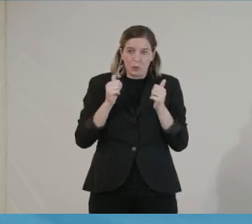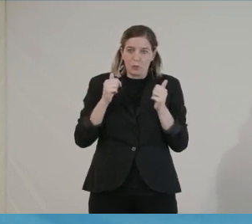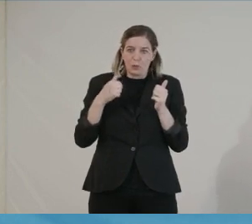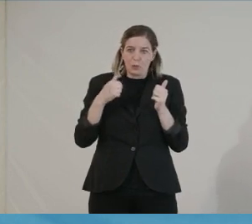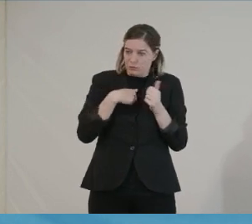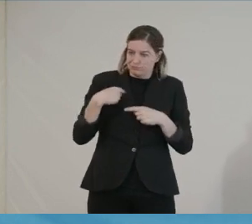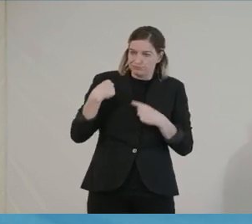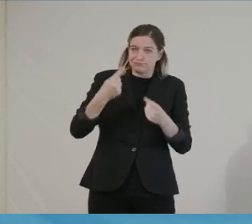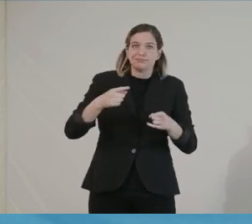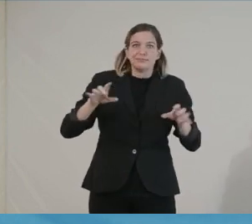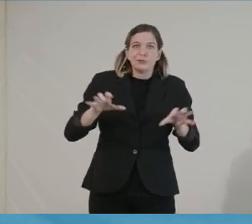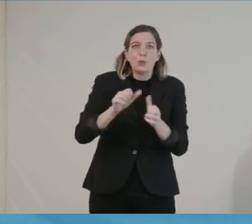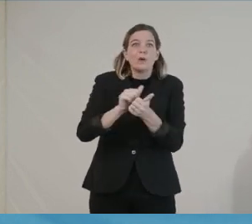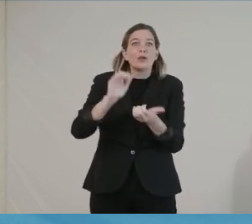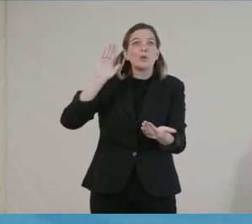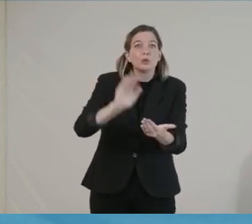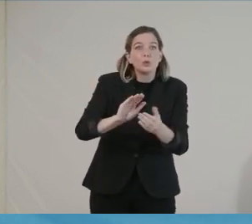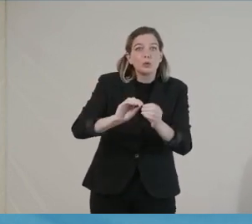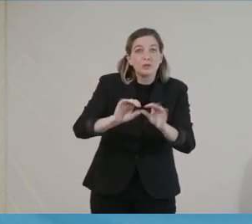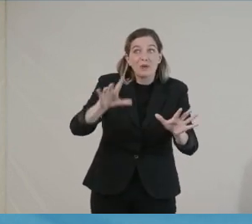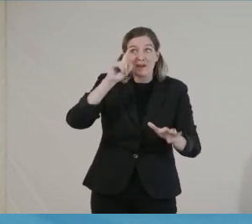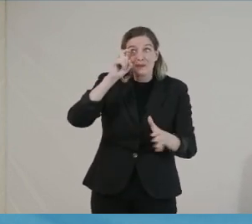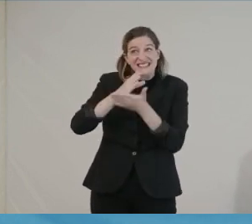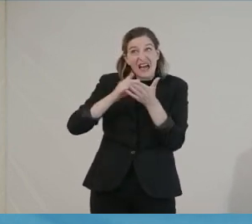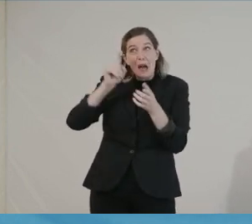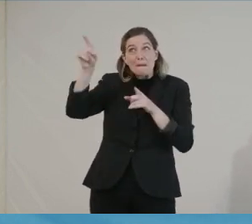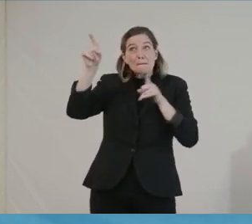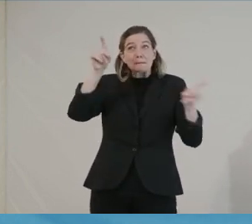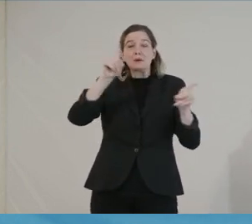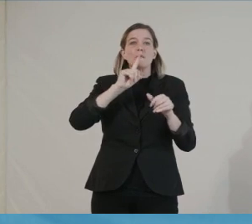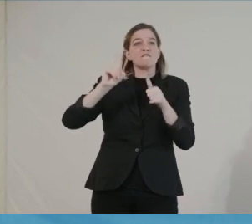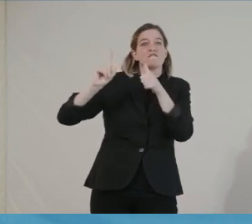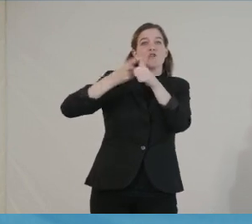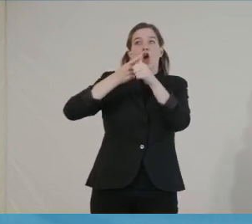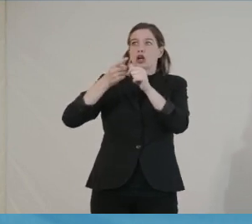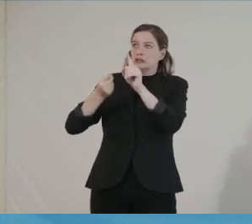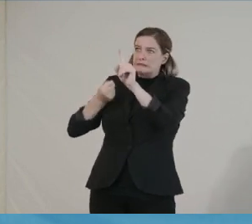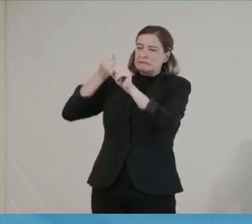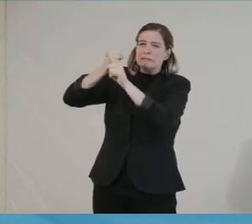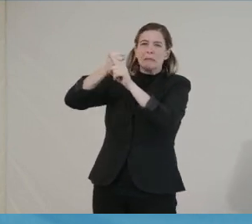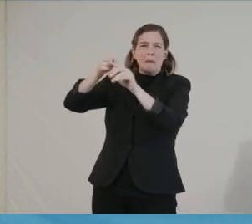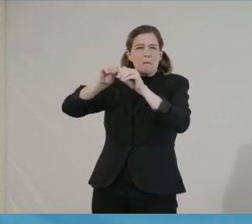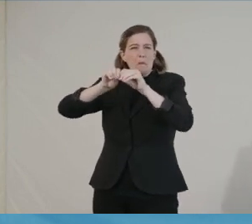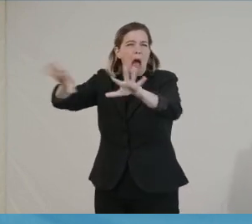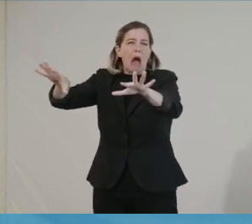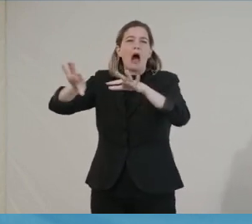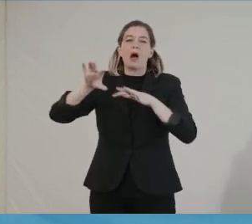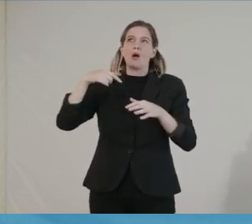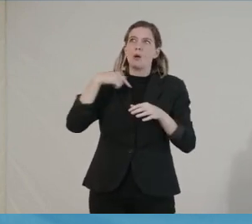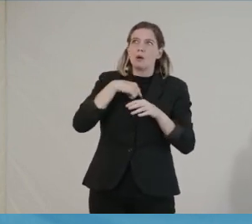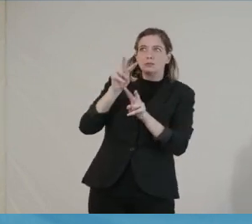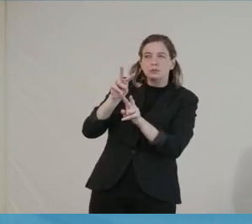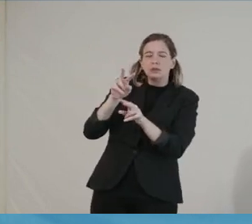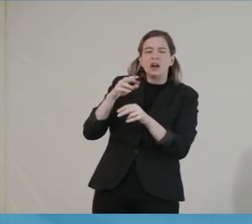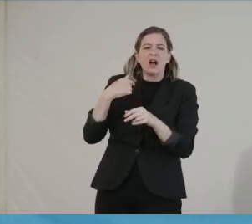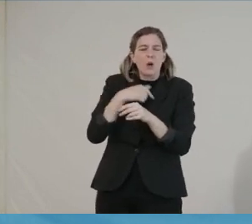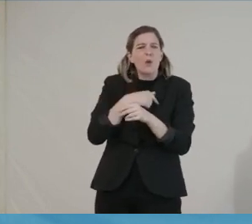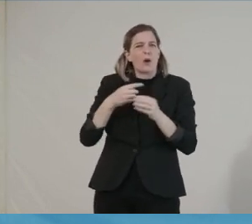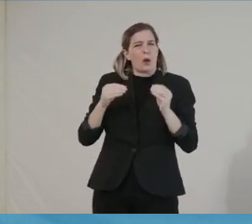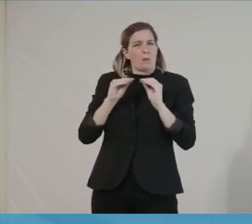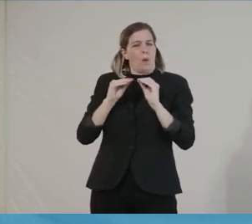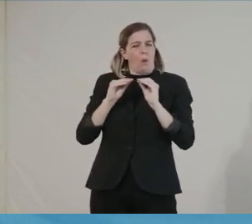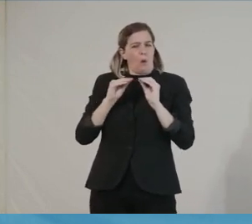that were hit first or hit harder, we're in a very positive spot to begin to think about additional